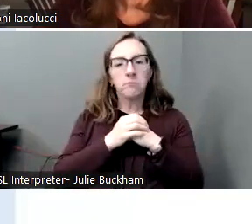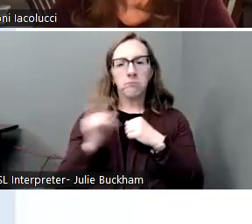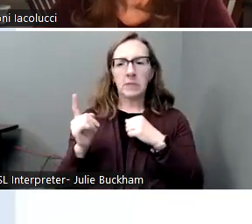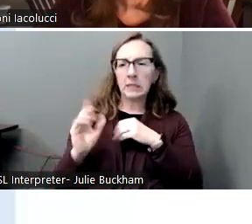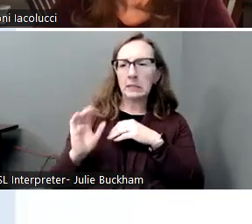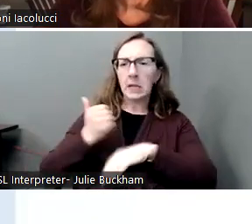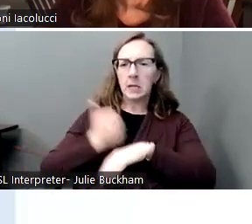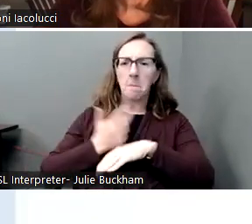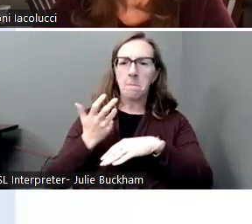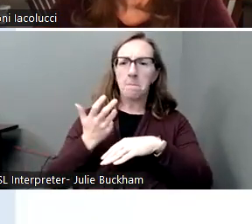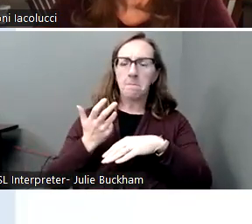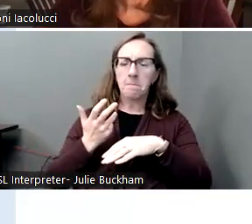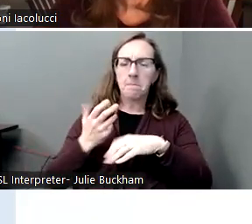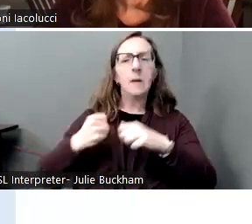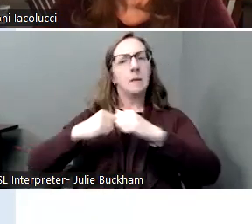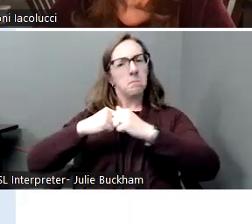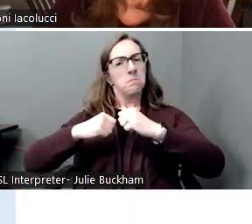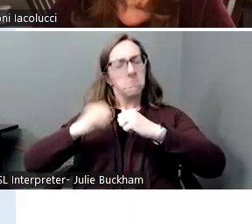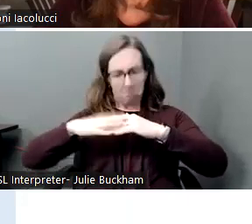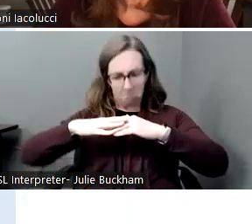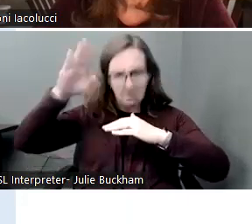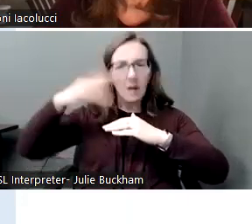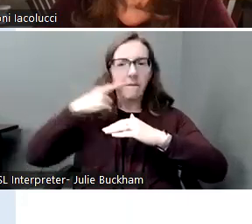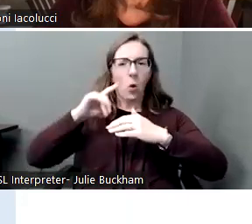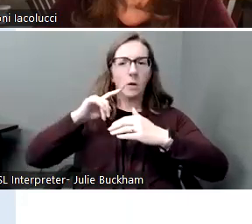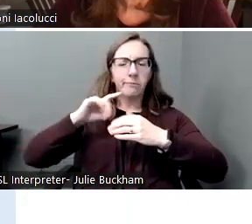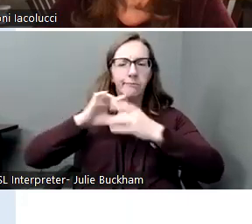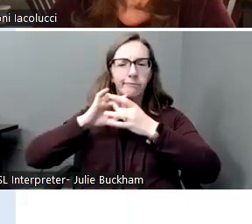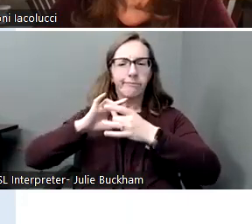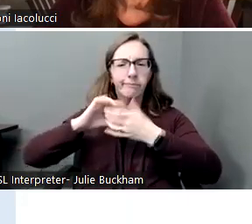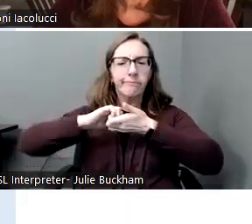you and your patient to collaborate around communication per